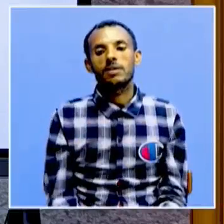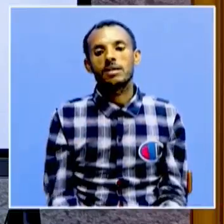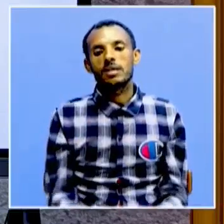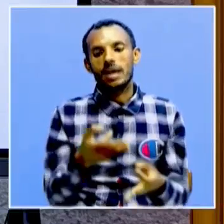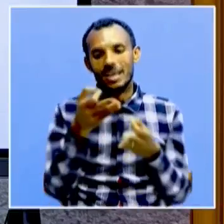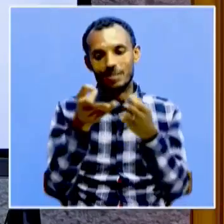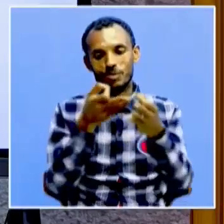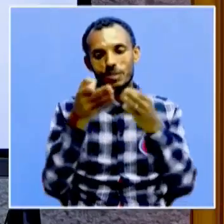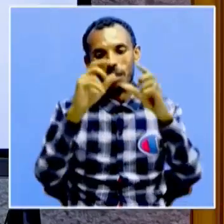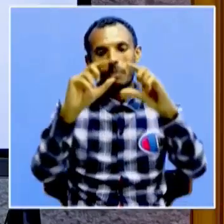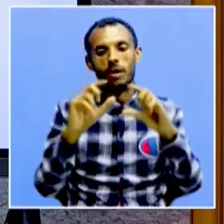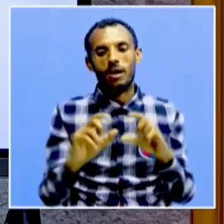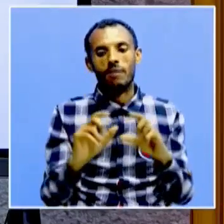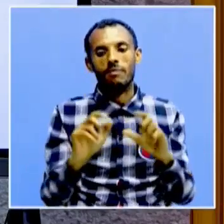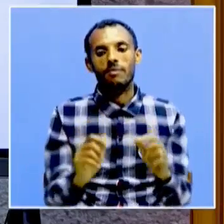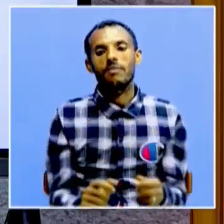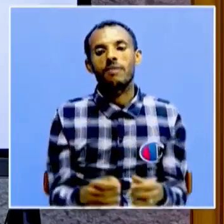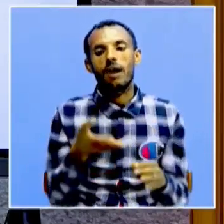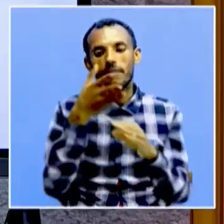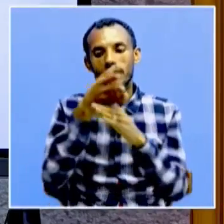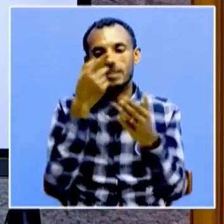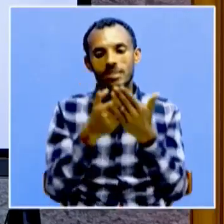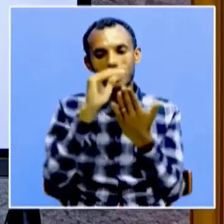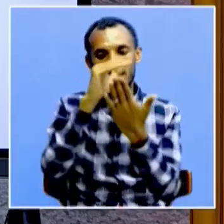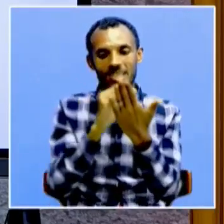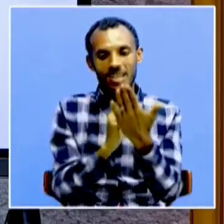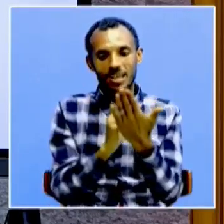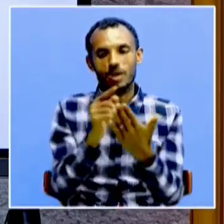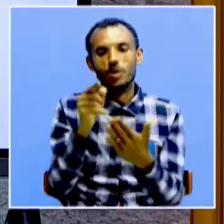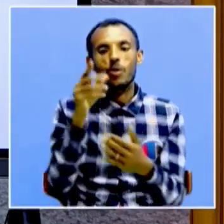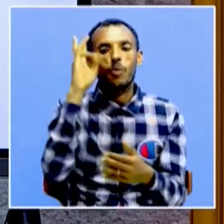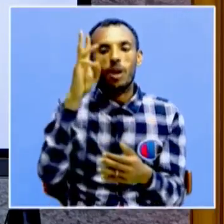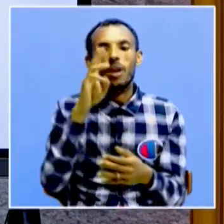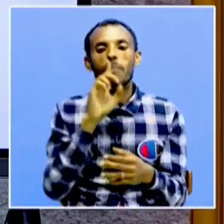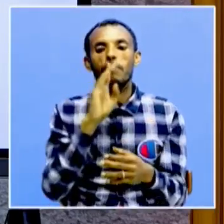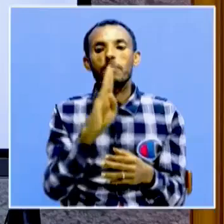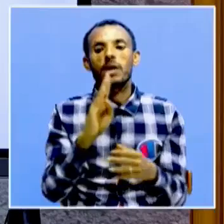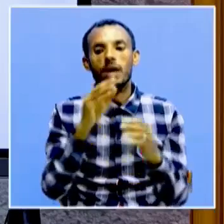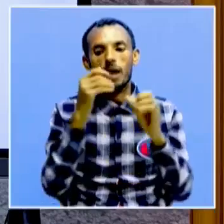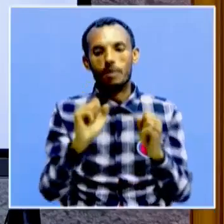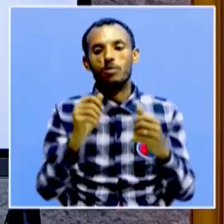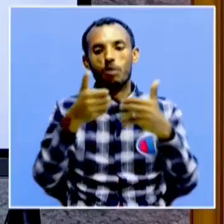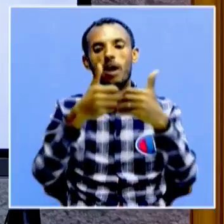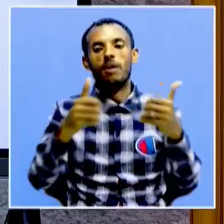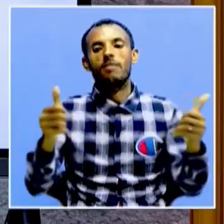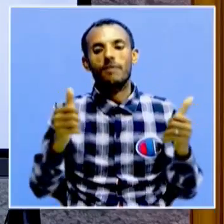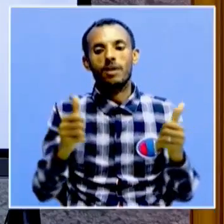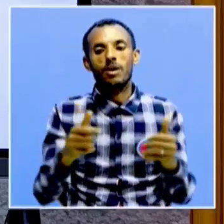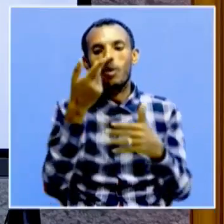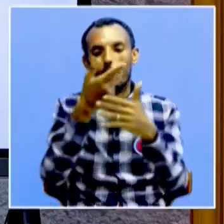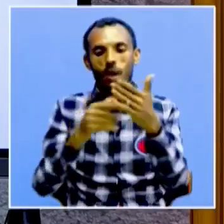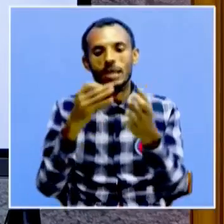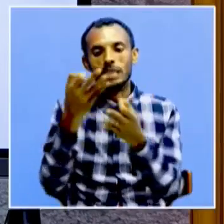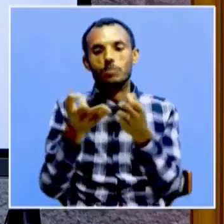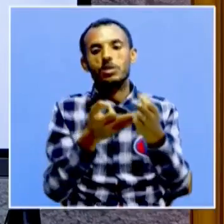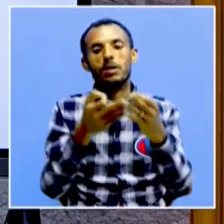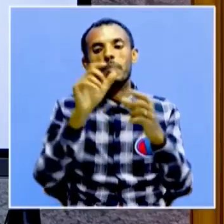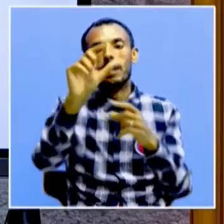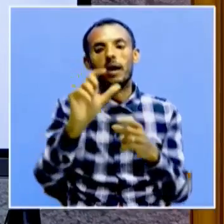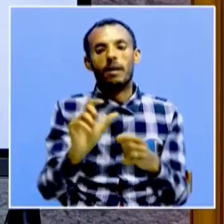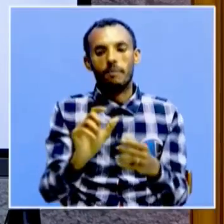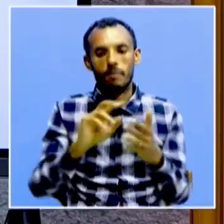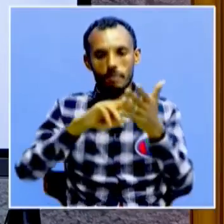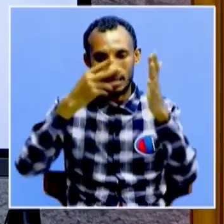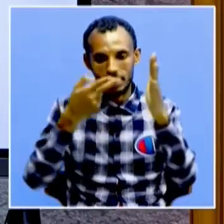expository paragraph. After this lesson, you will be able to identify what expository paragraph